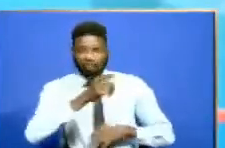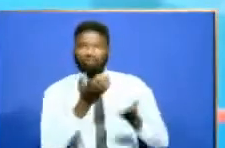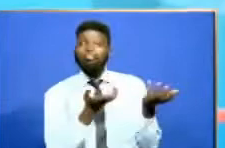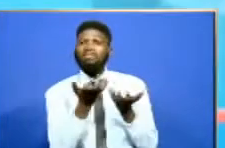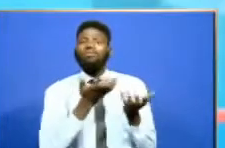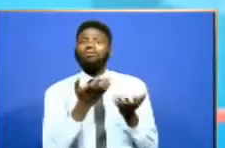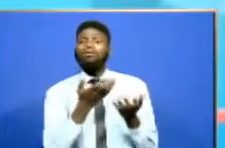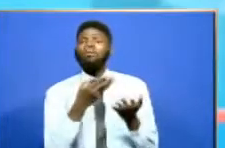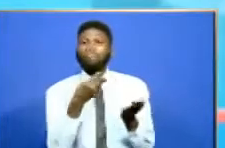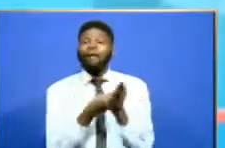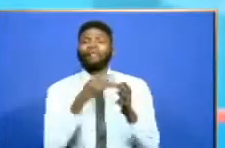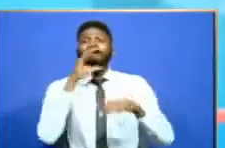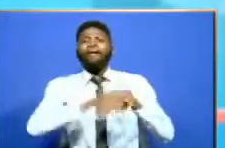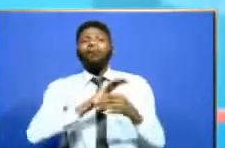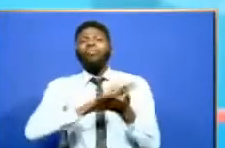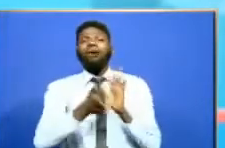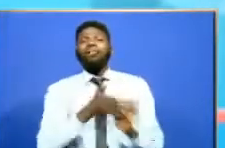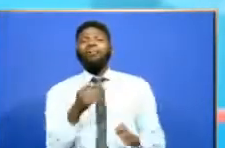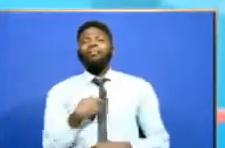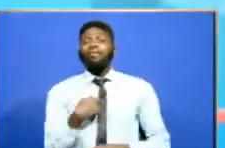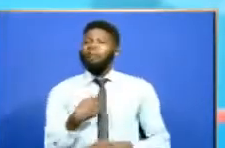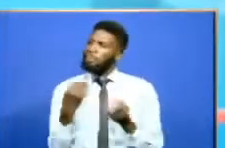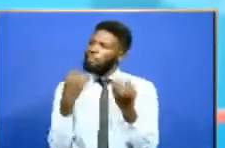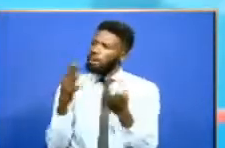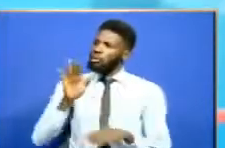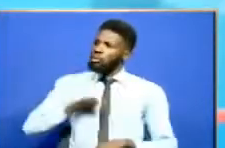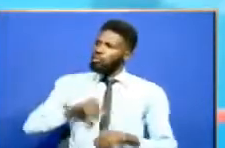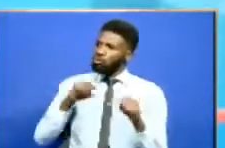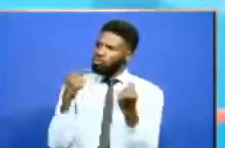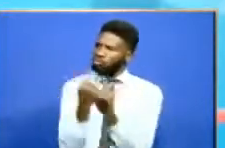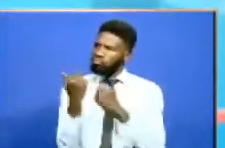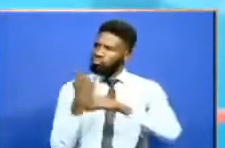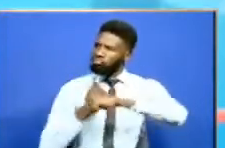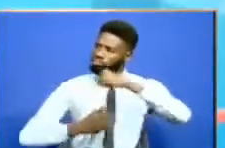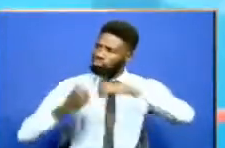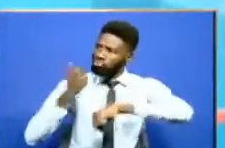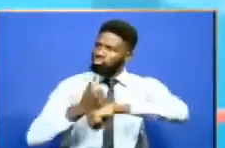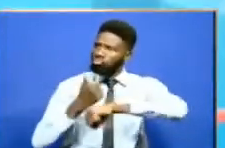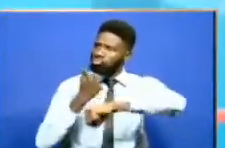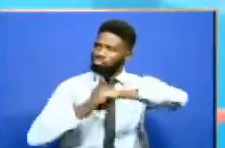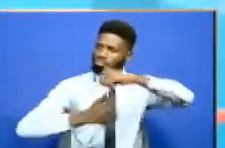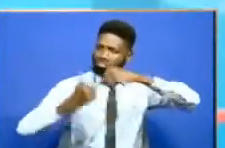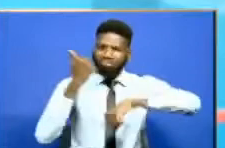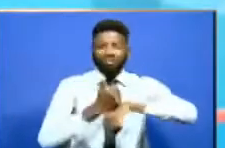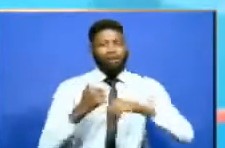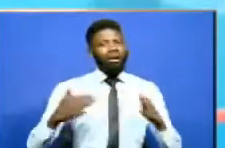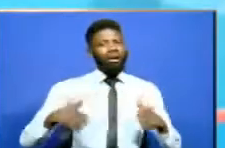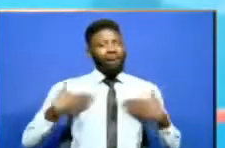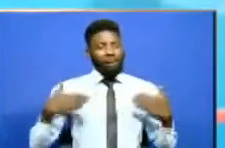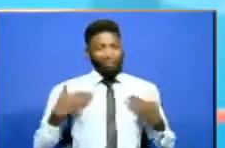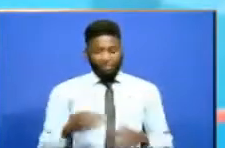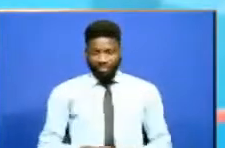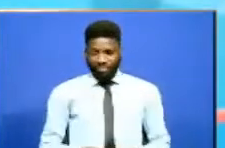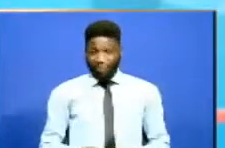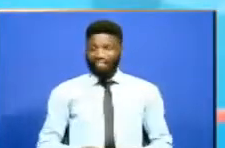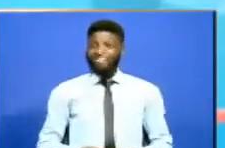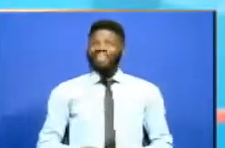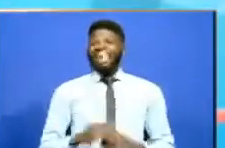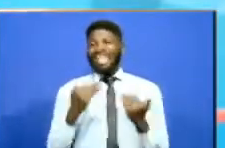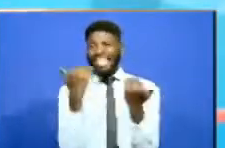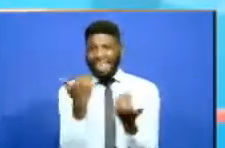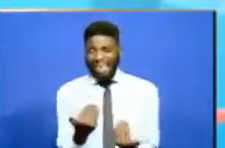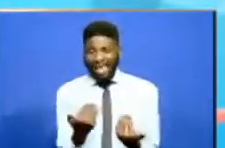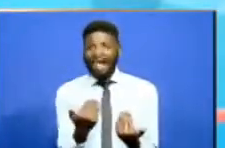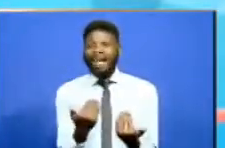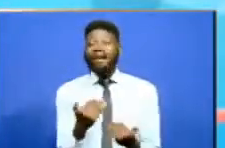me. Quite a number of women groups have come up and they are happy. Oh. Young men This bodaboda team that were looked like